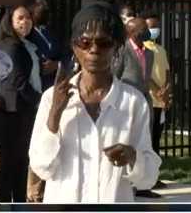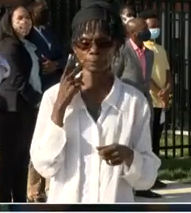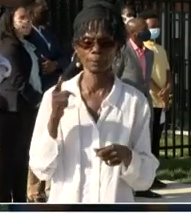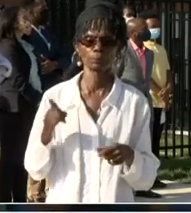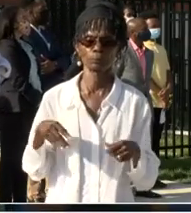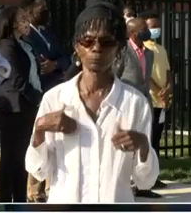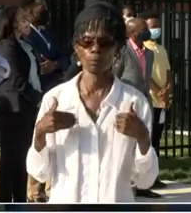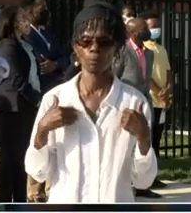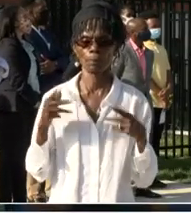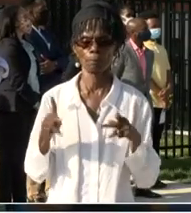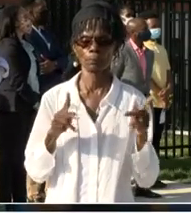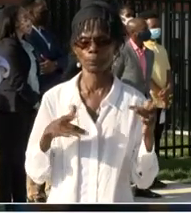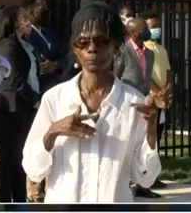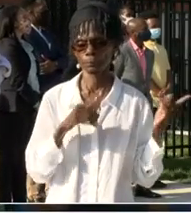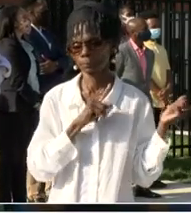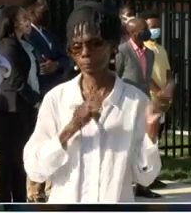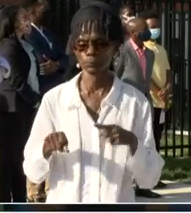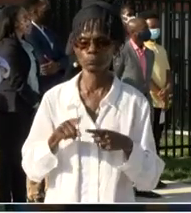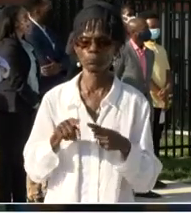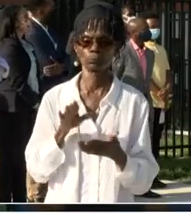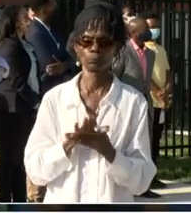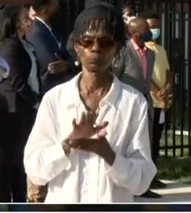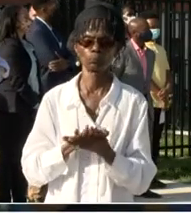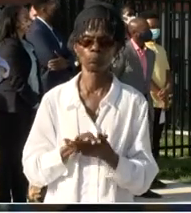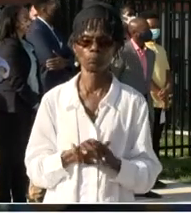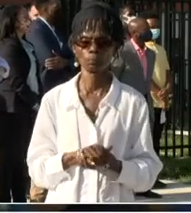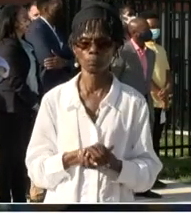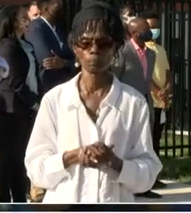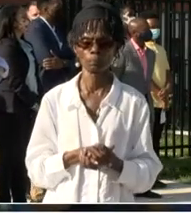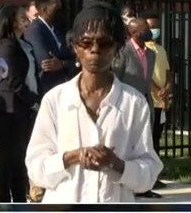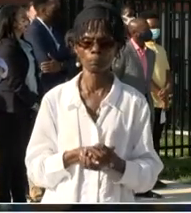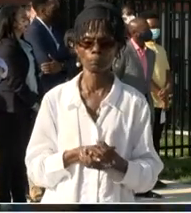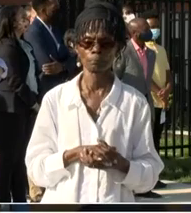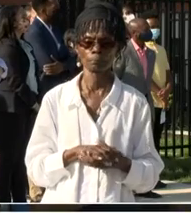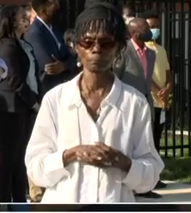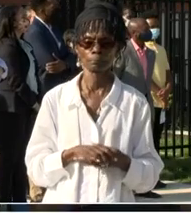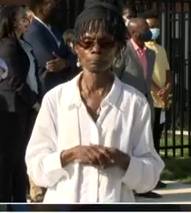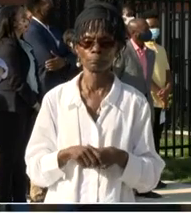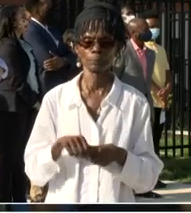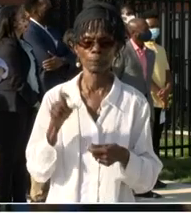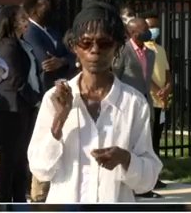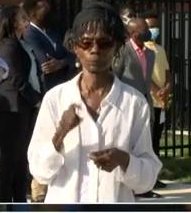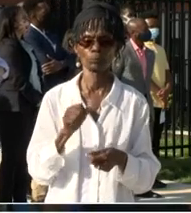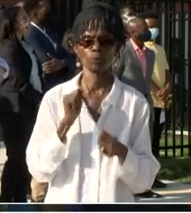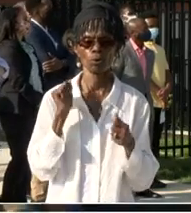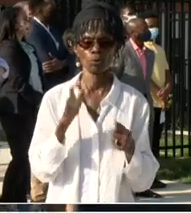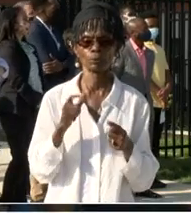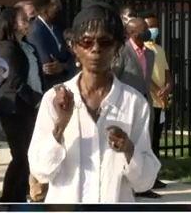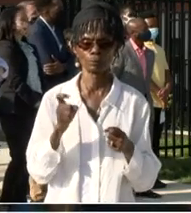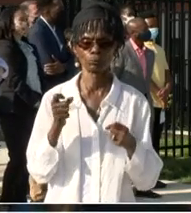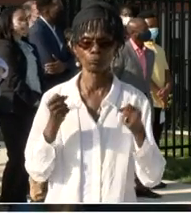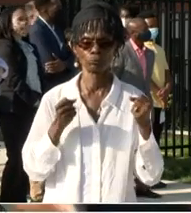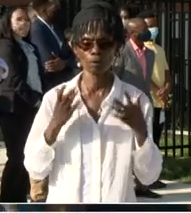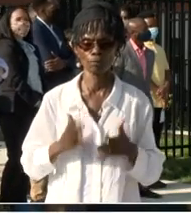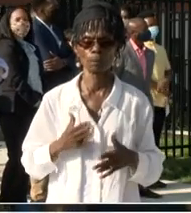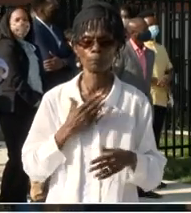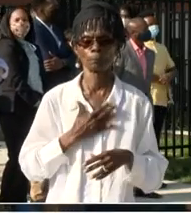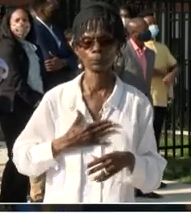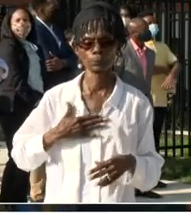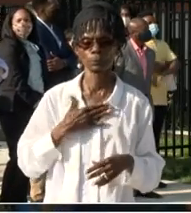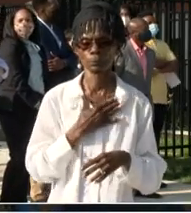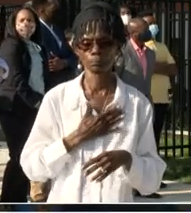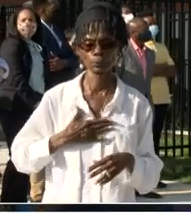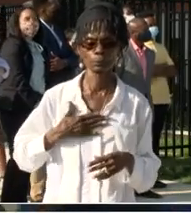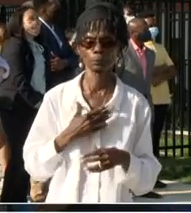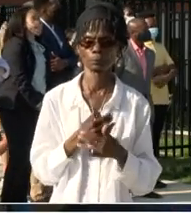see. And a reminder, as the mayor said earlier, we need all our drivers, whether you're on a bike, in a